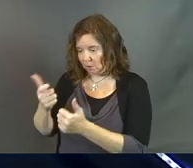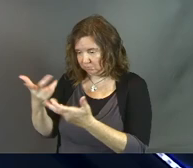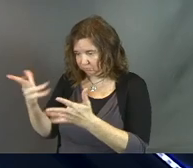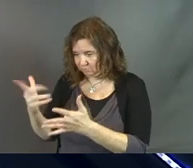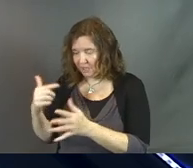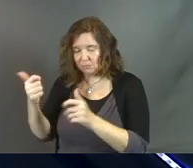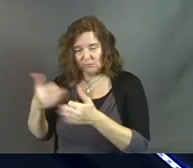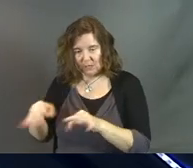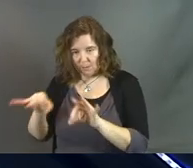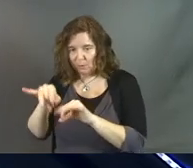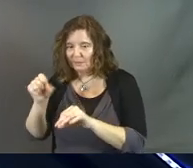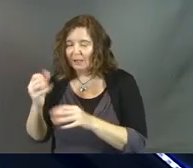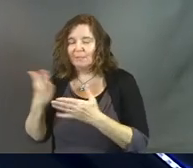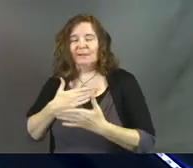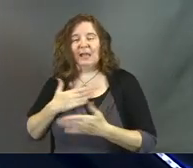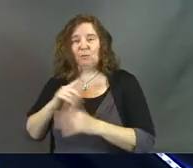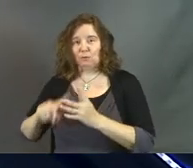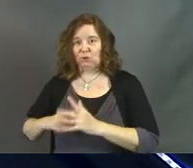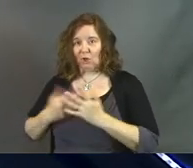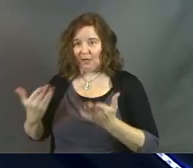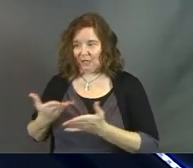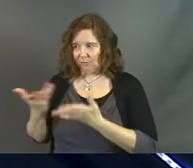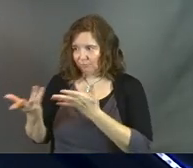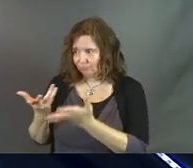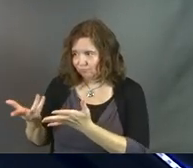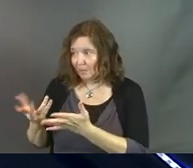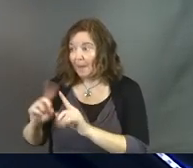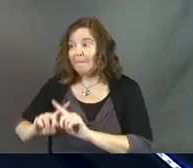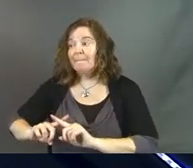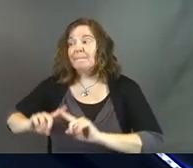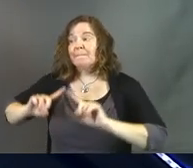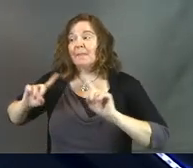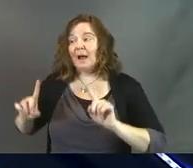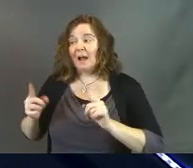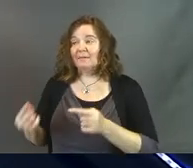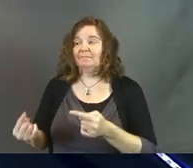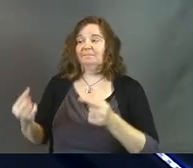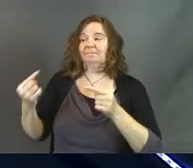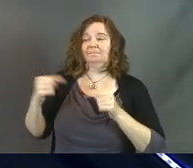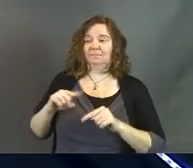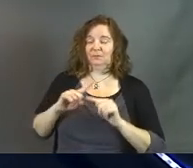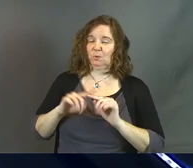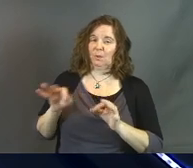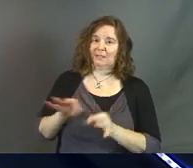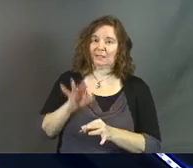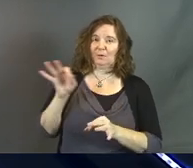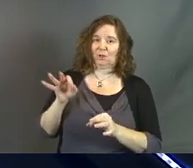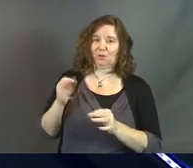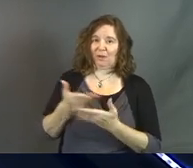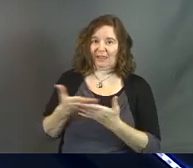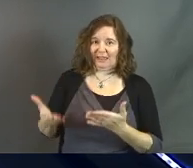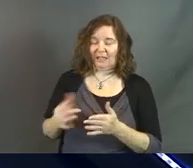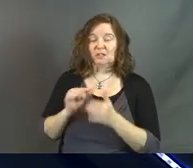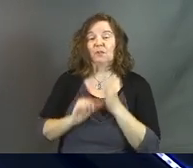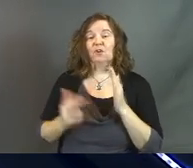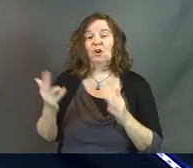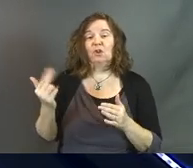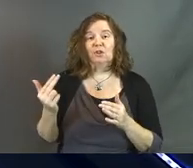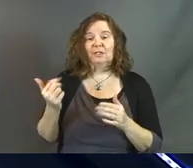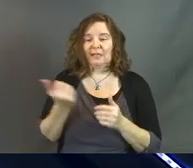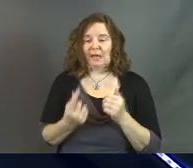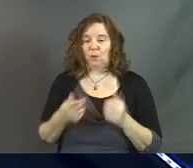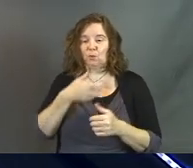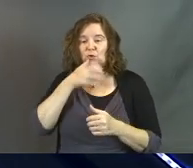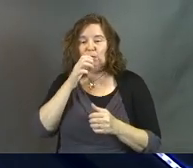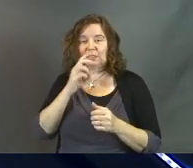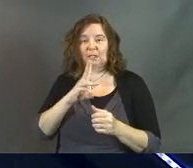and this is super important. I'm so glad we started in this place. But we're going to go to a spiritual thing. Verse 13,